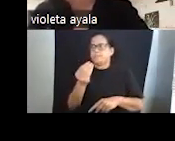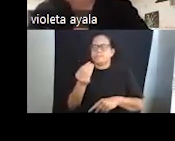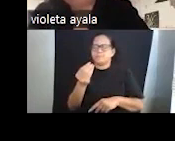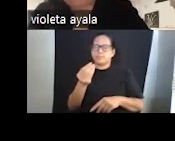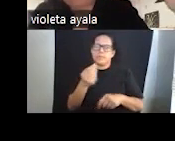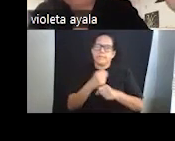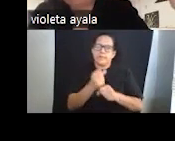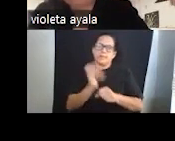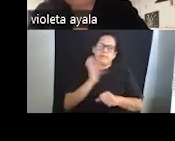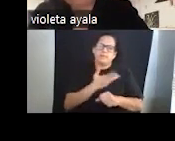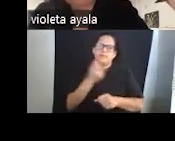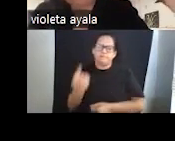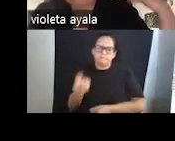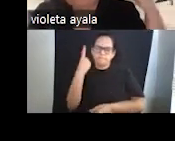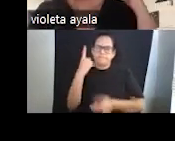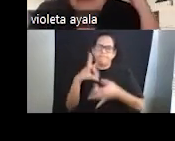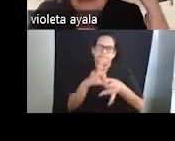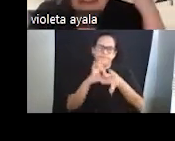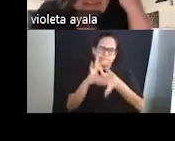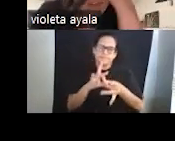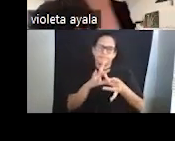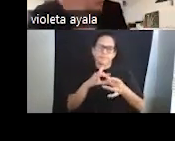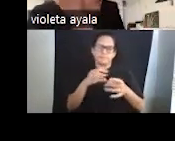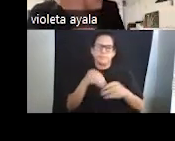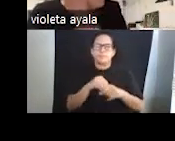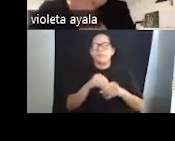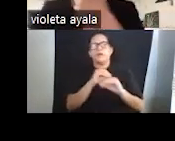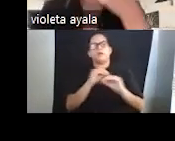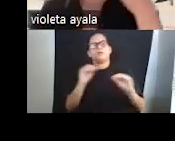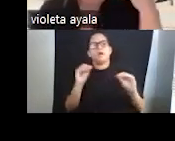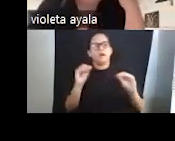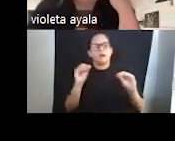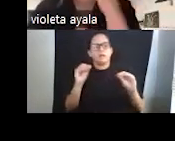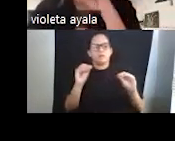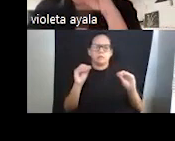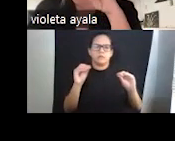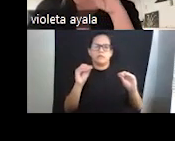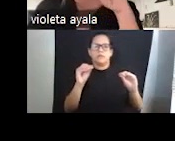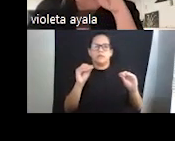to make us like really understand in a non,